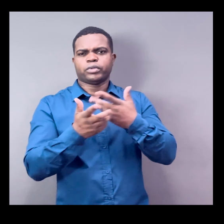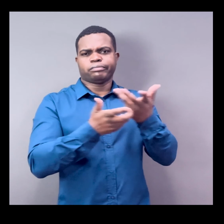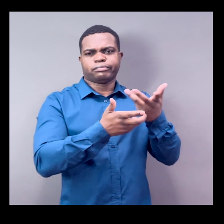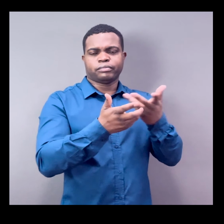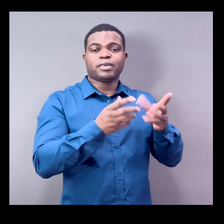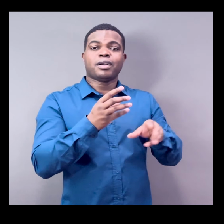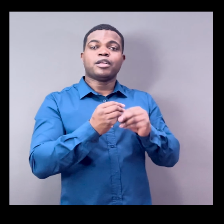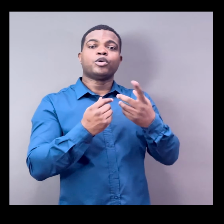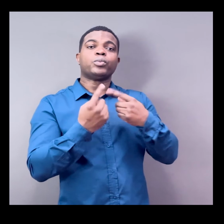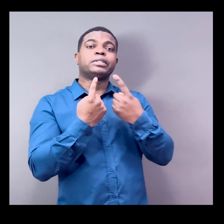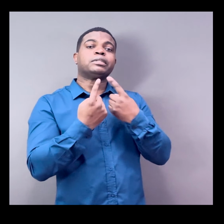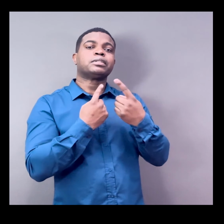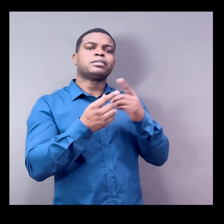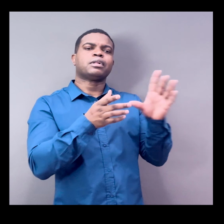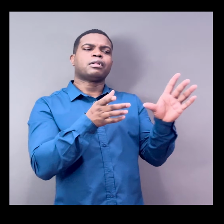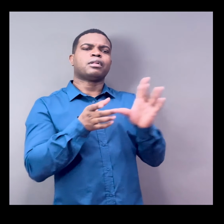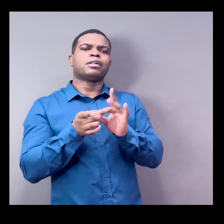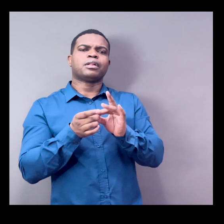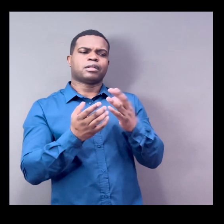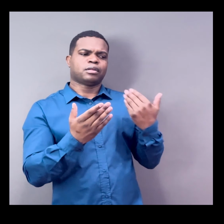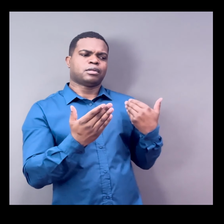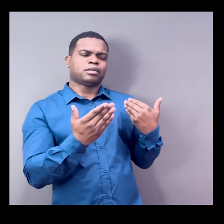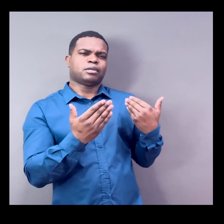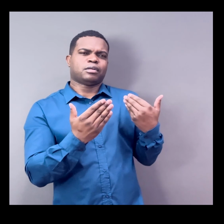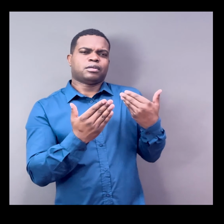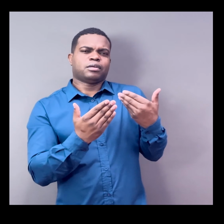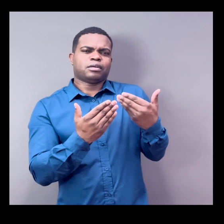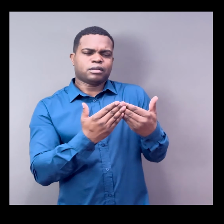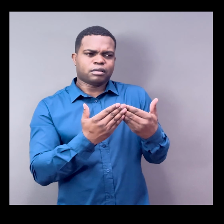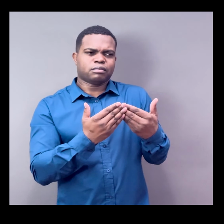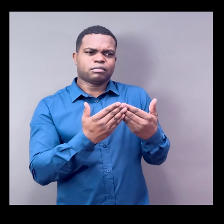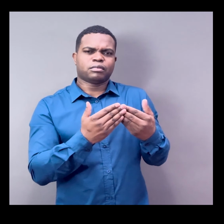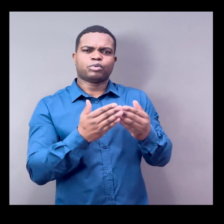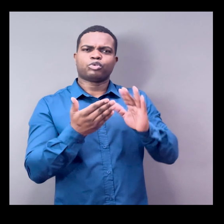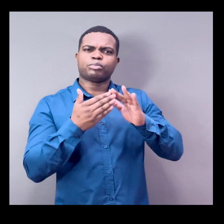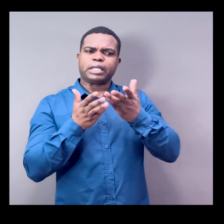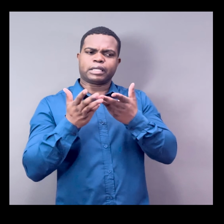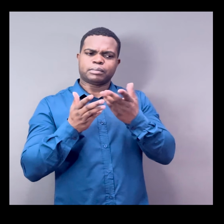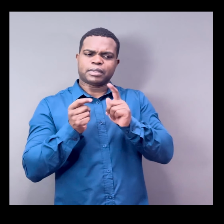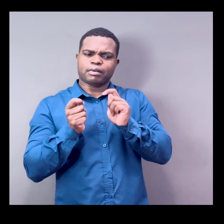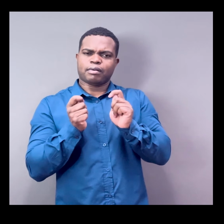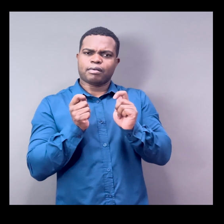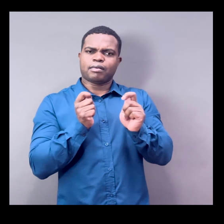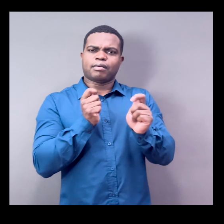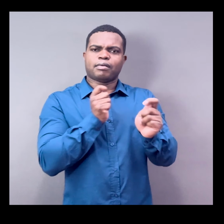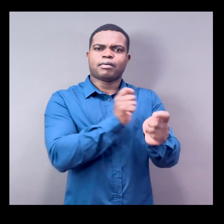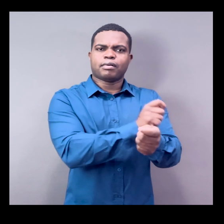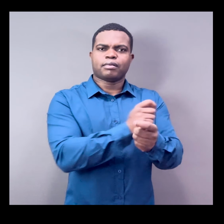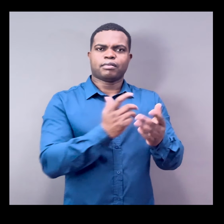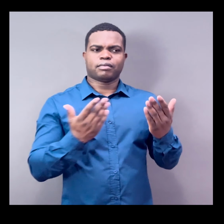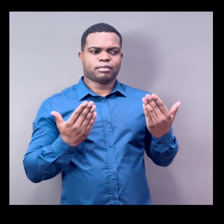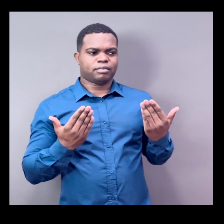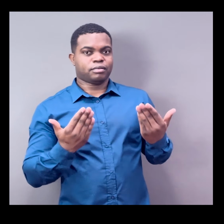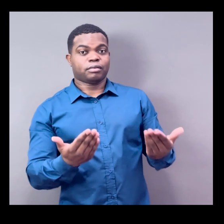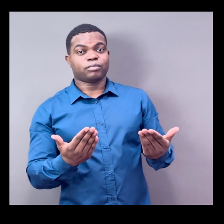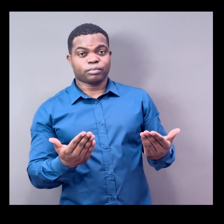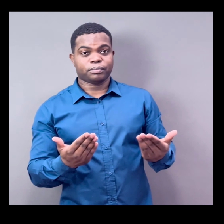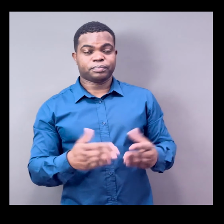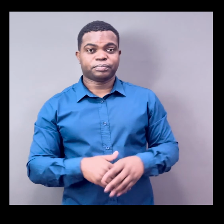We also talked about what has happened in the mid-20th century